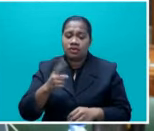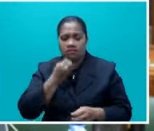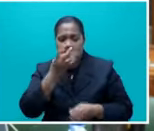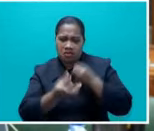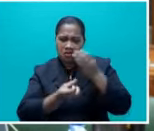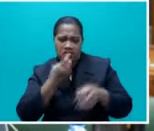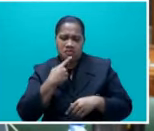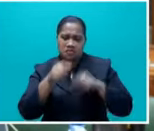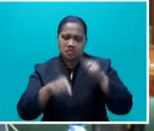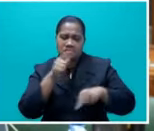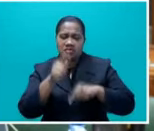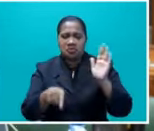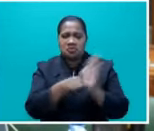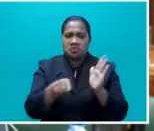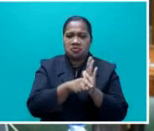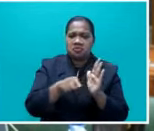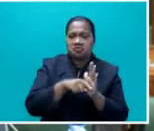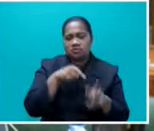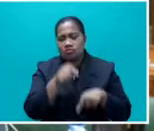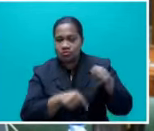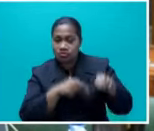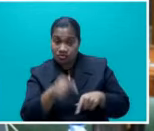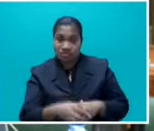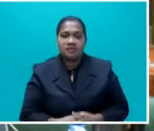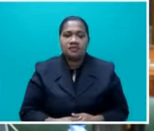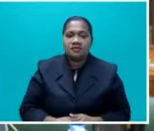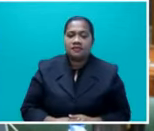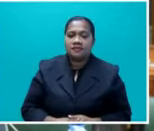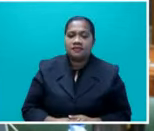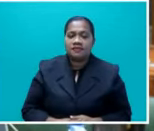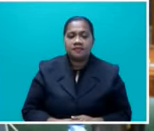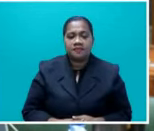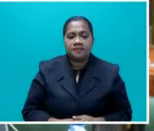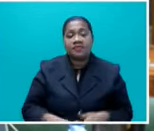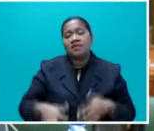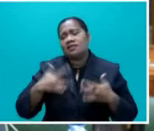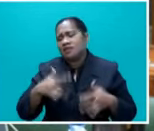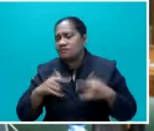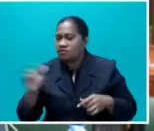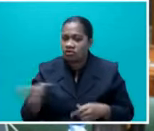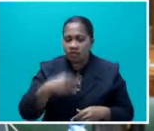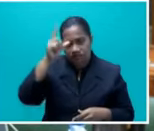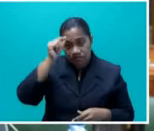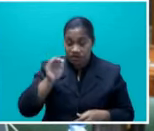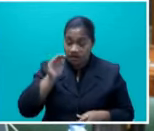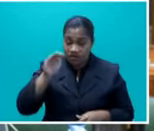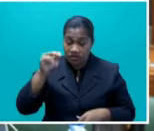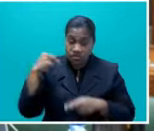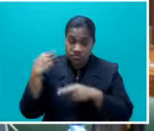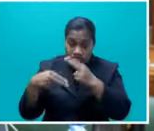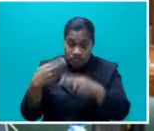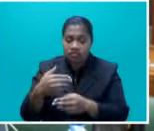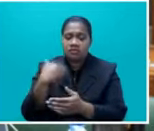size of our delegation, which were unfairly outnumbered. The lives of all Fijians and our future generations will depend